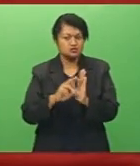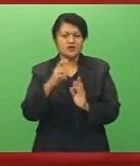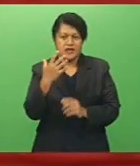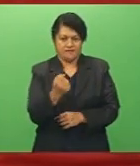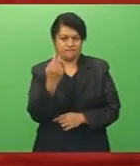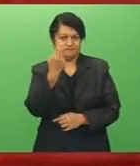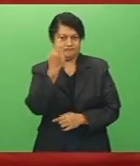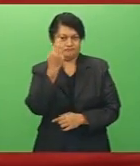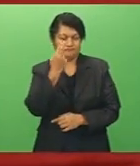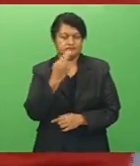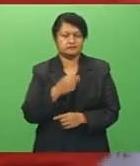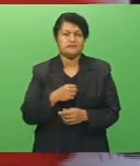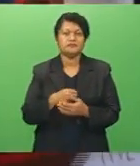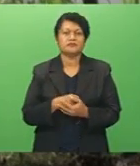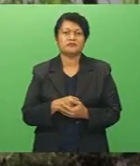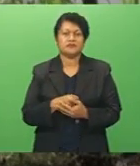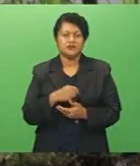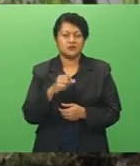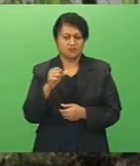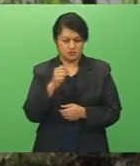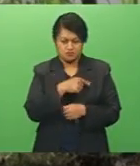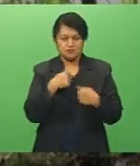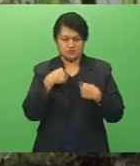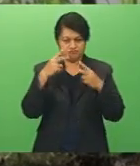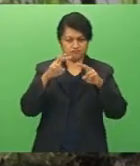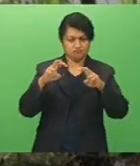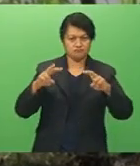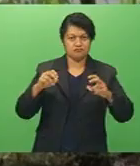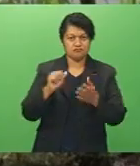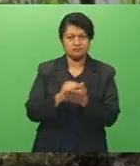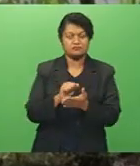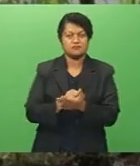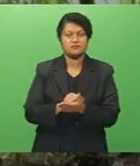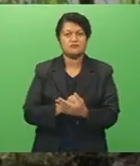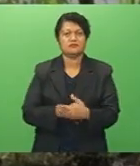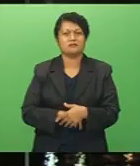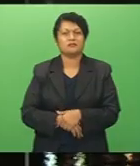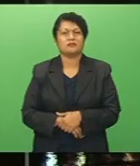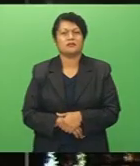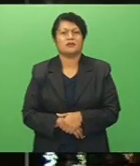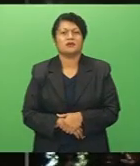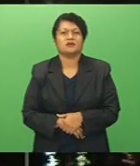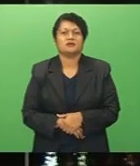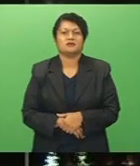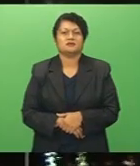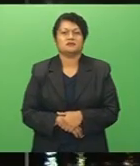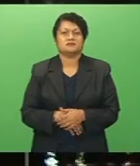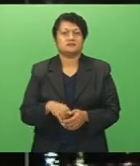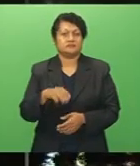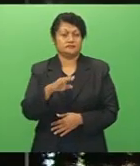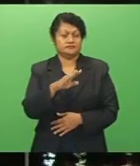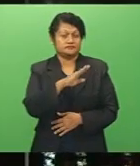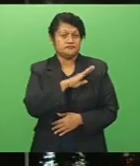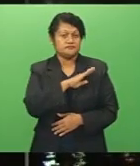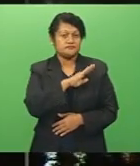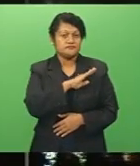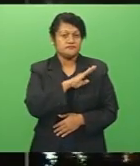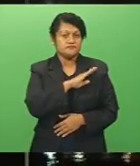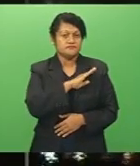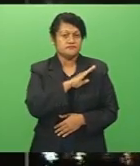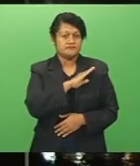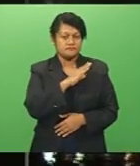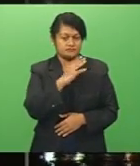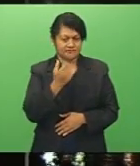and they will intervene if breaches are detected. Dipesh Kumar, FBC News. Prime Minister Vorenge Bainimarama